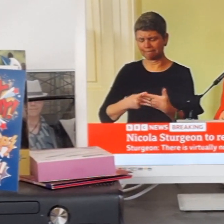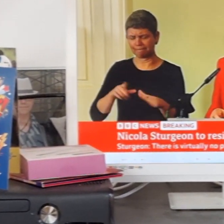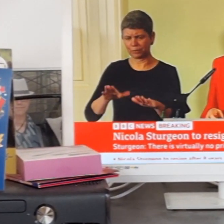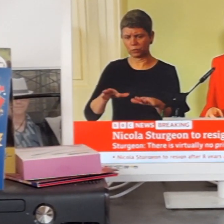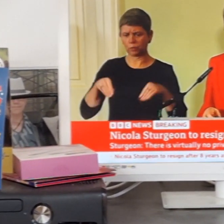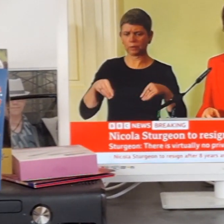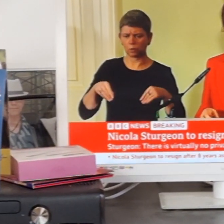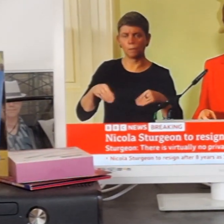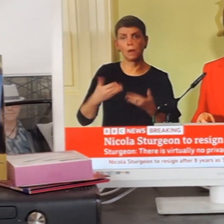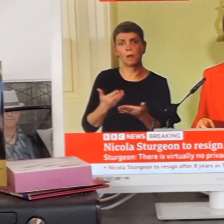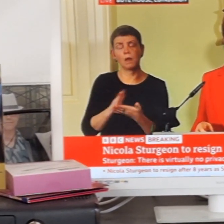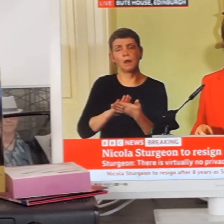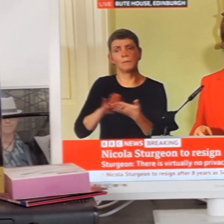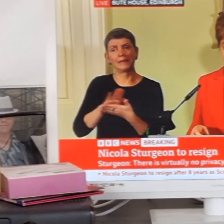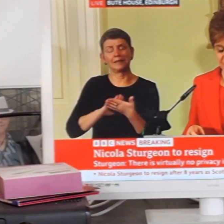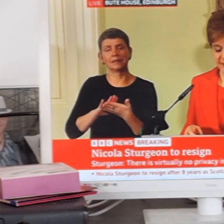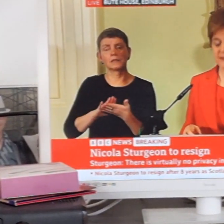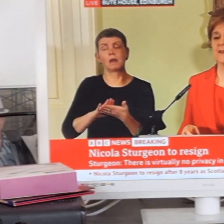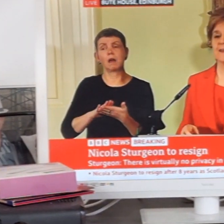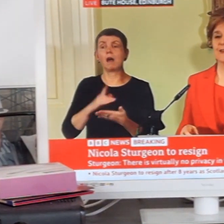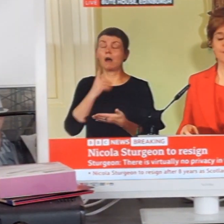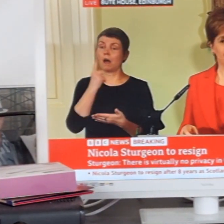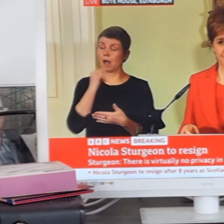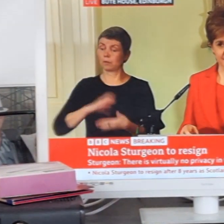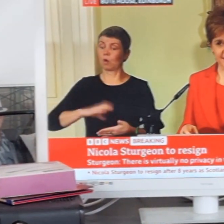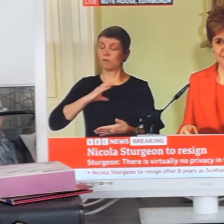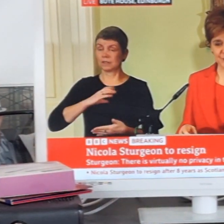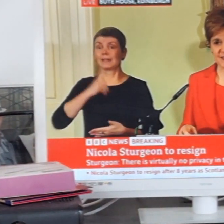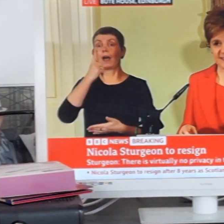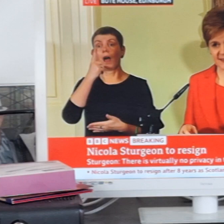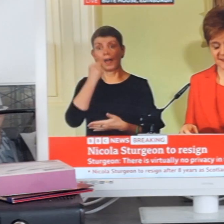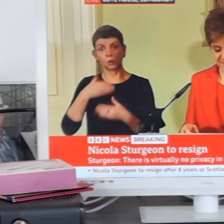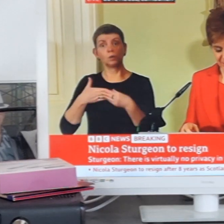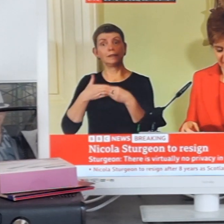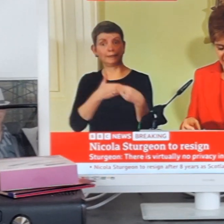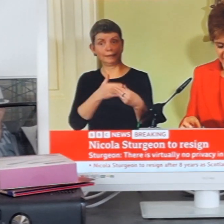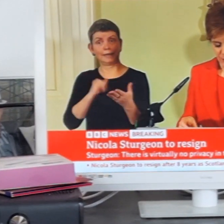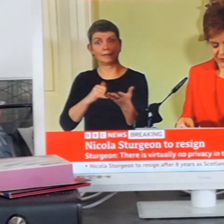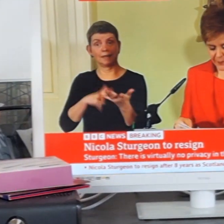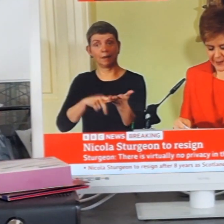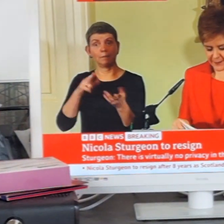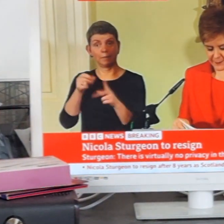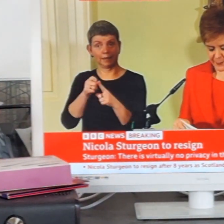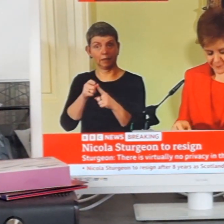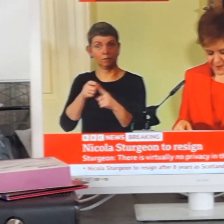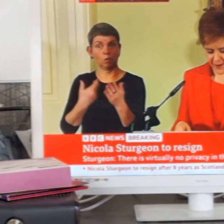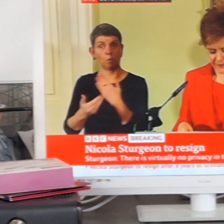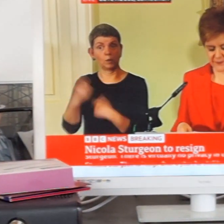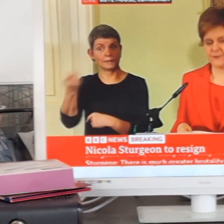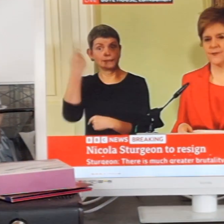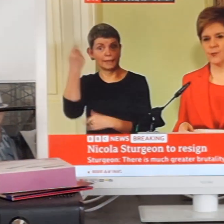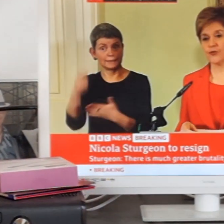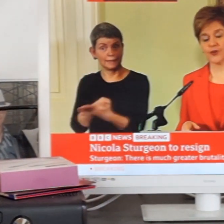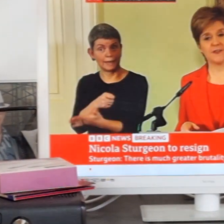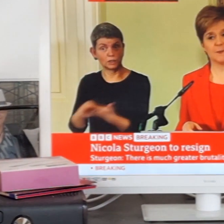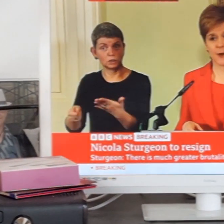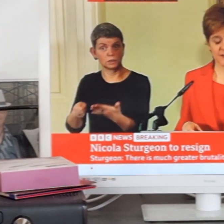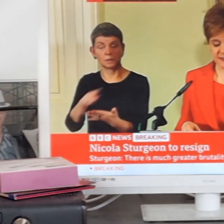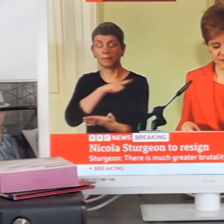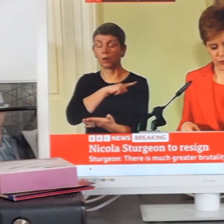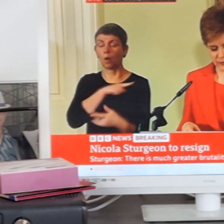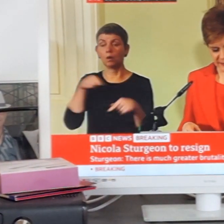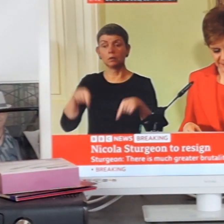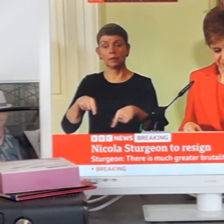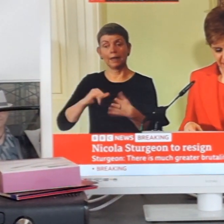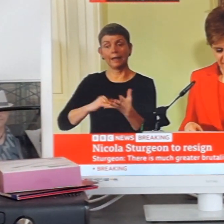confident that I can and would lead the SNP to further electoral success. We remain by far most trusted